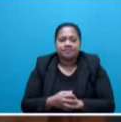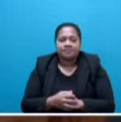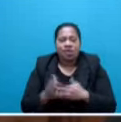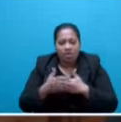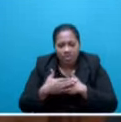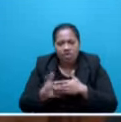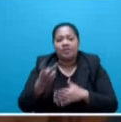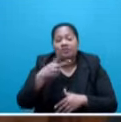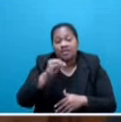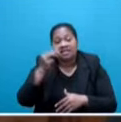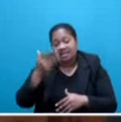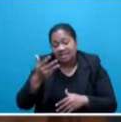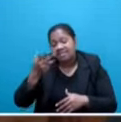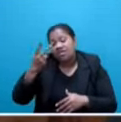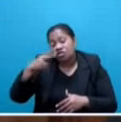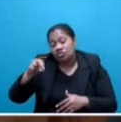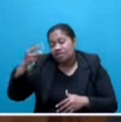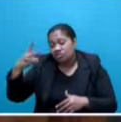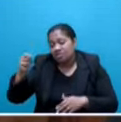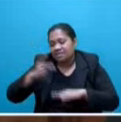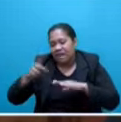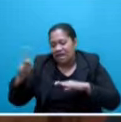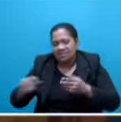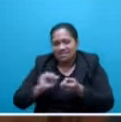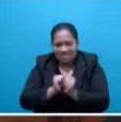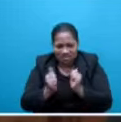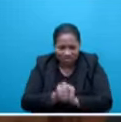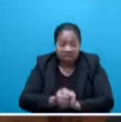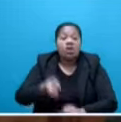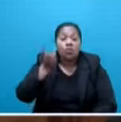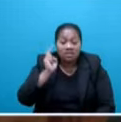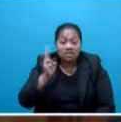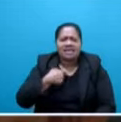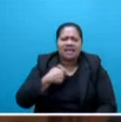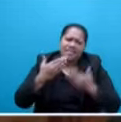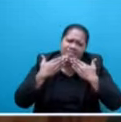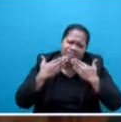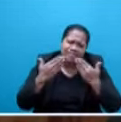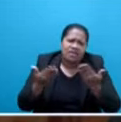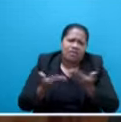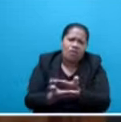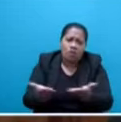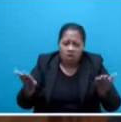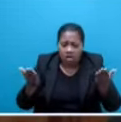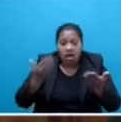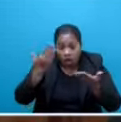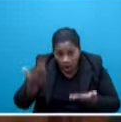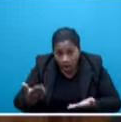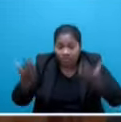of 2019-2020 Parliament session. Once again, I thank you all, honorable